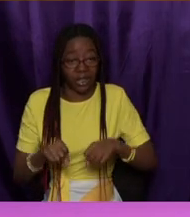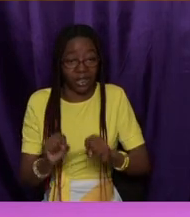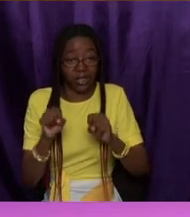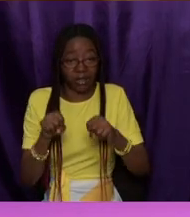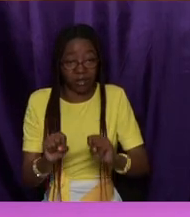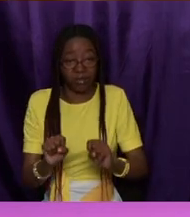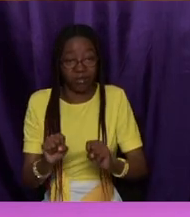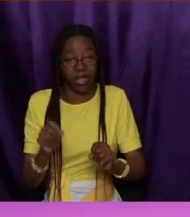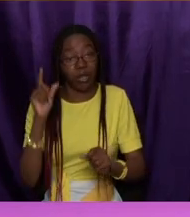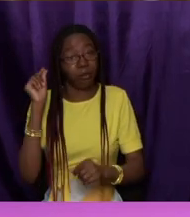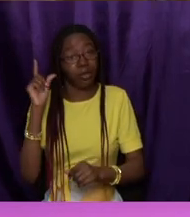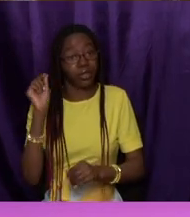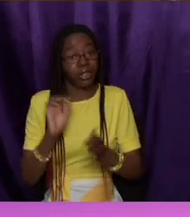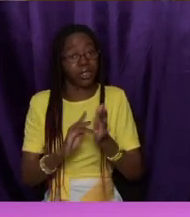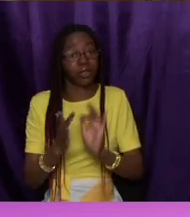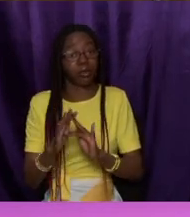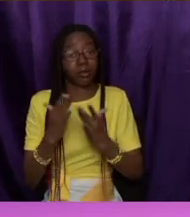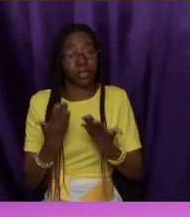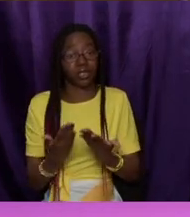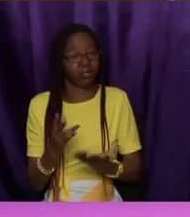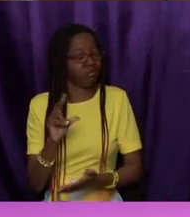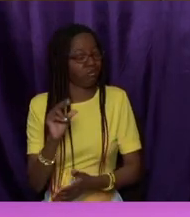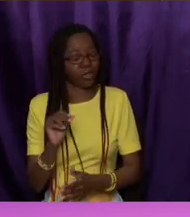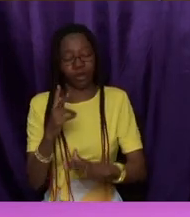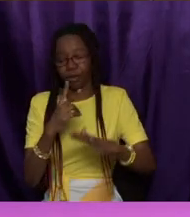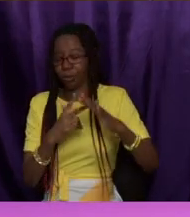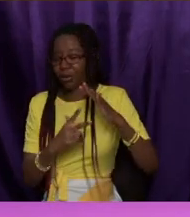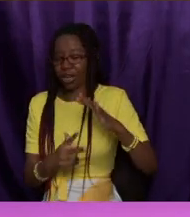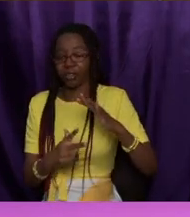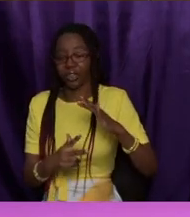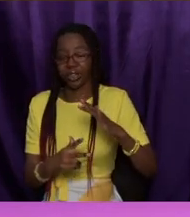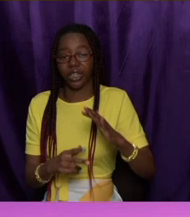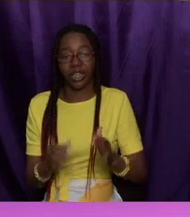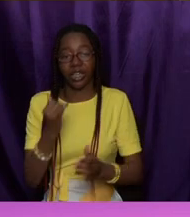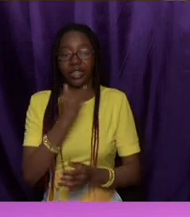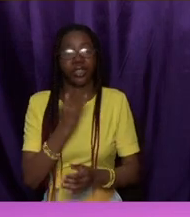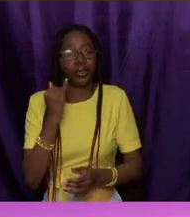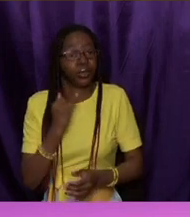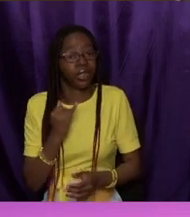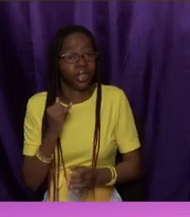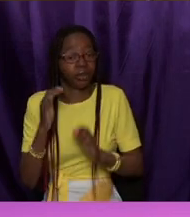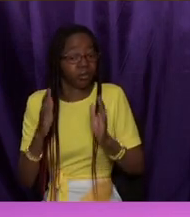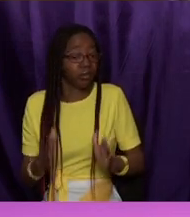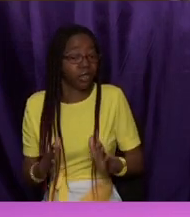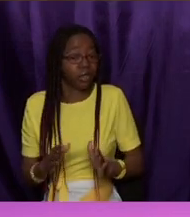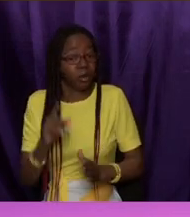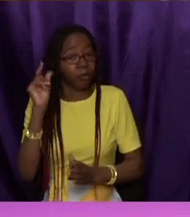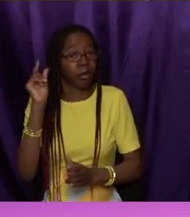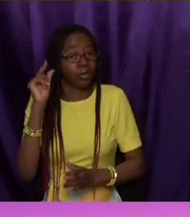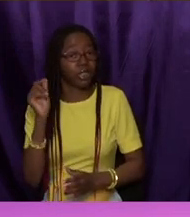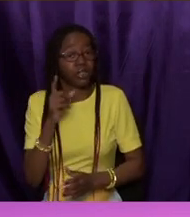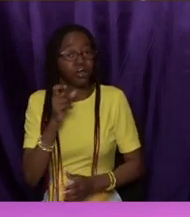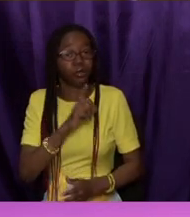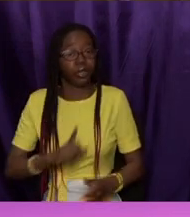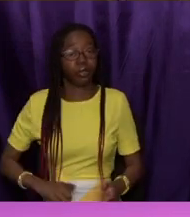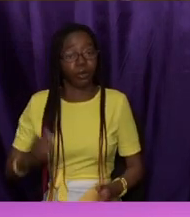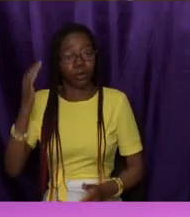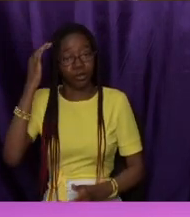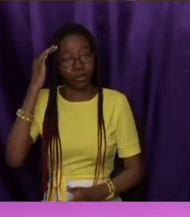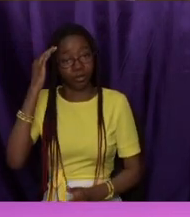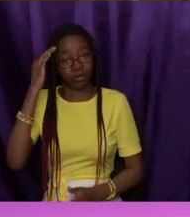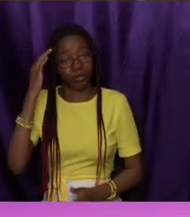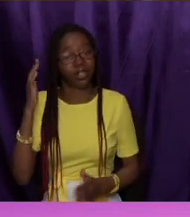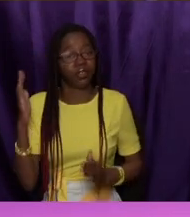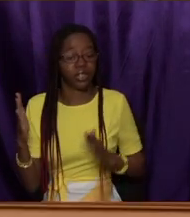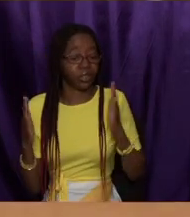Moses, the Bible says that there was no prophet that had risen in Israel like Moses, whom the Lord knew face to